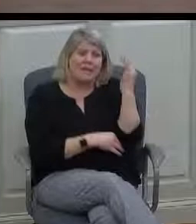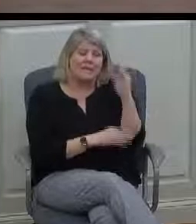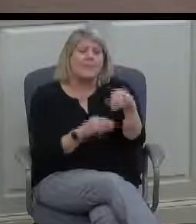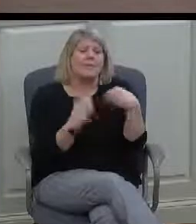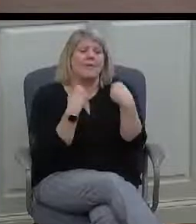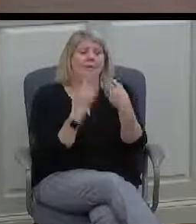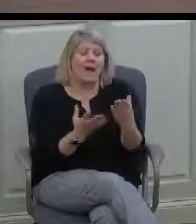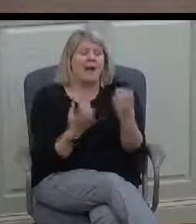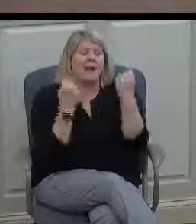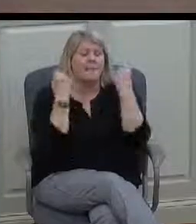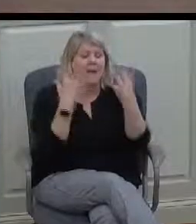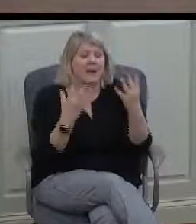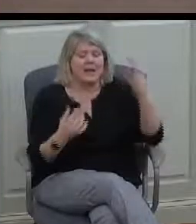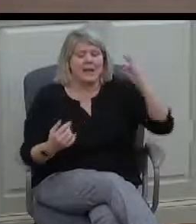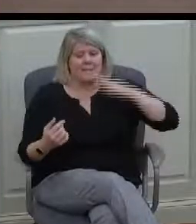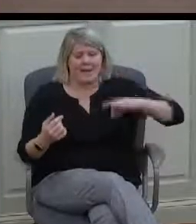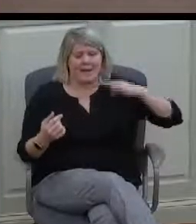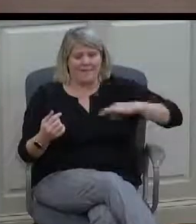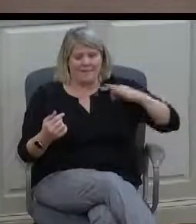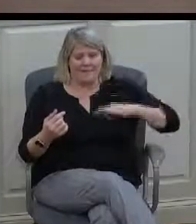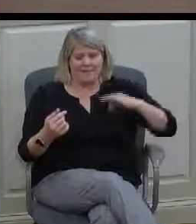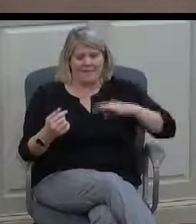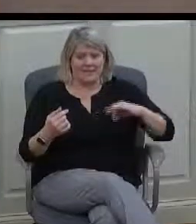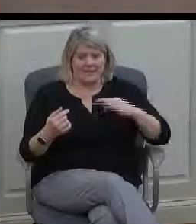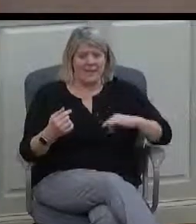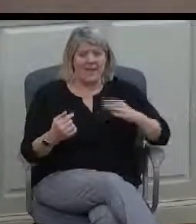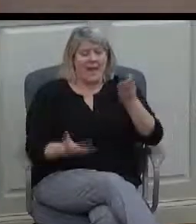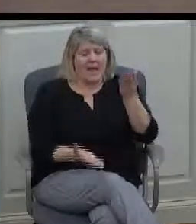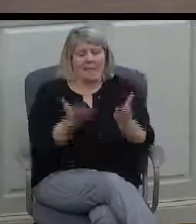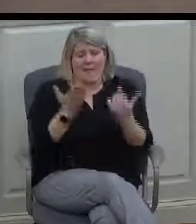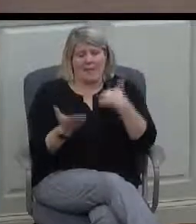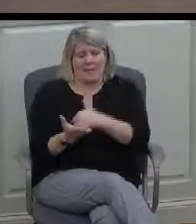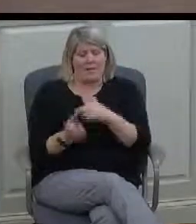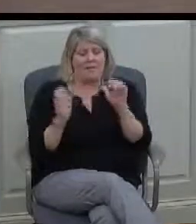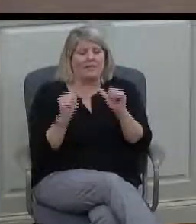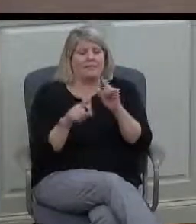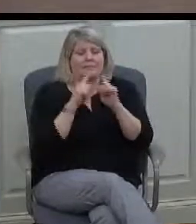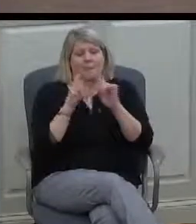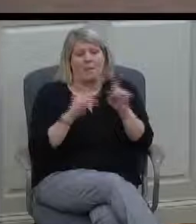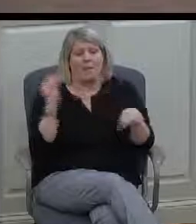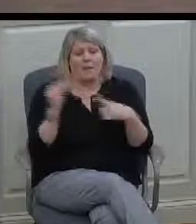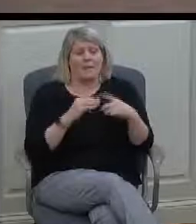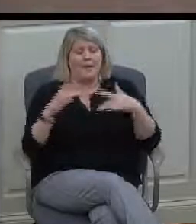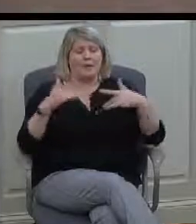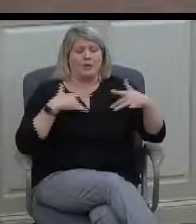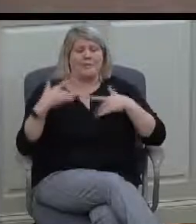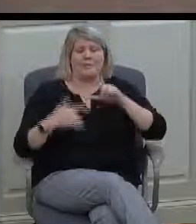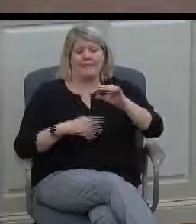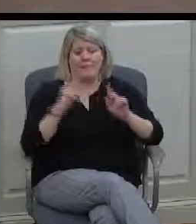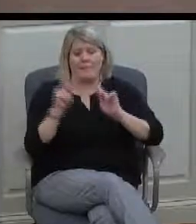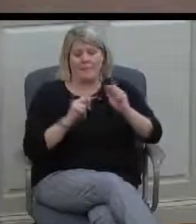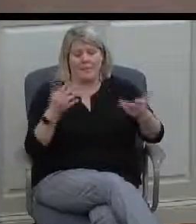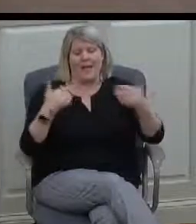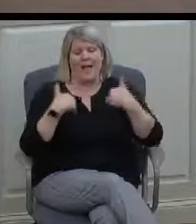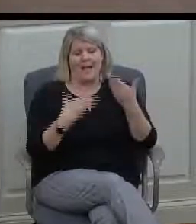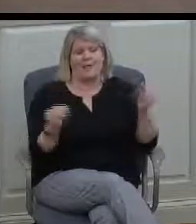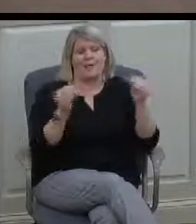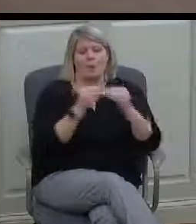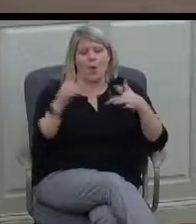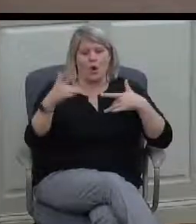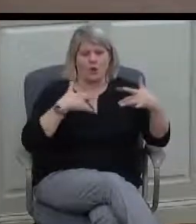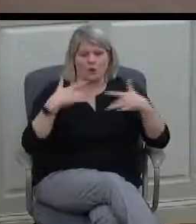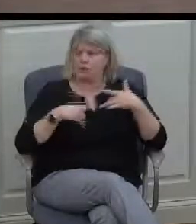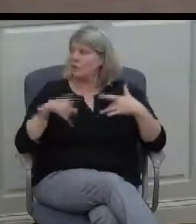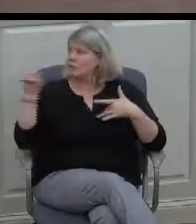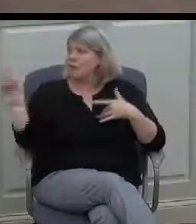keep in the conversation and bring up the concerns if other folks have concerns about the visibility of their. Like if a